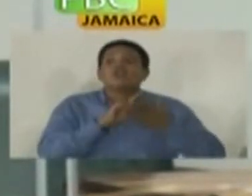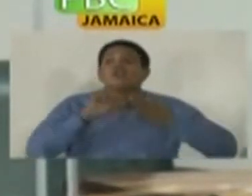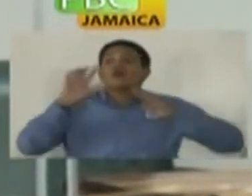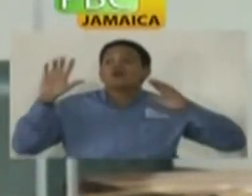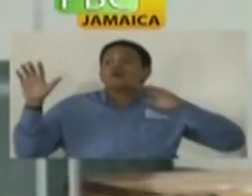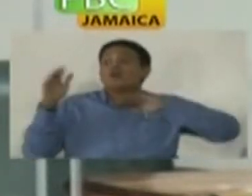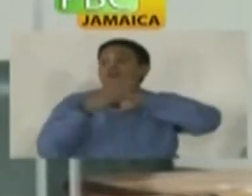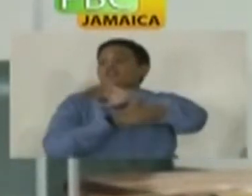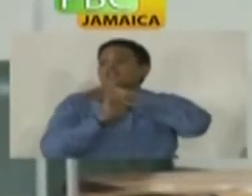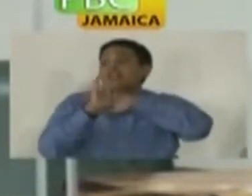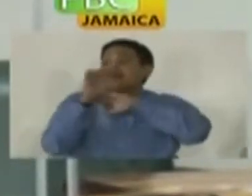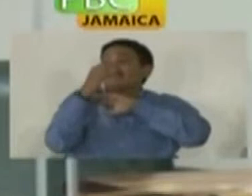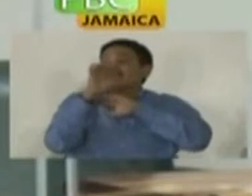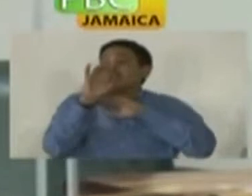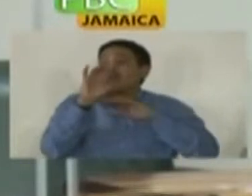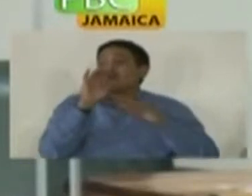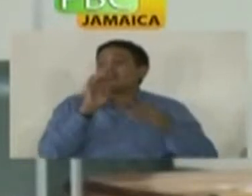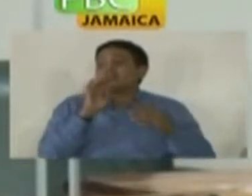like France and